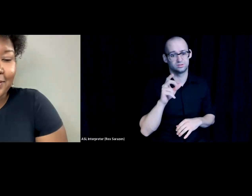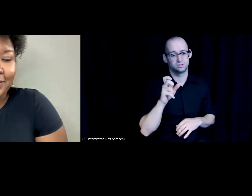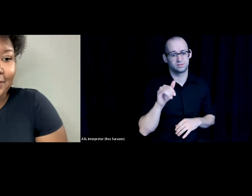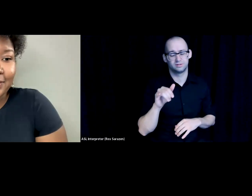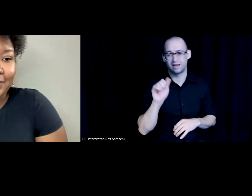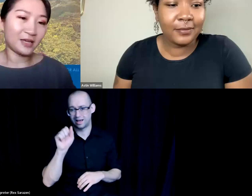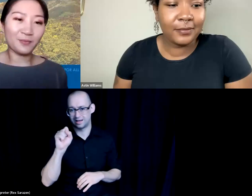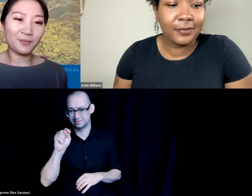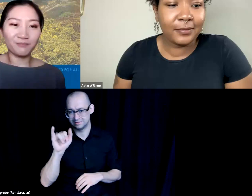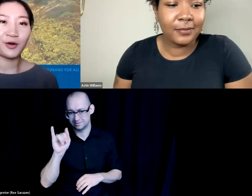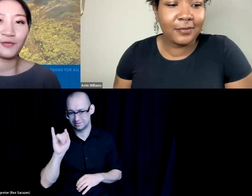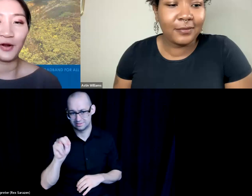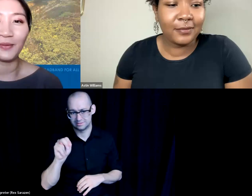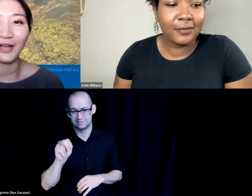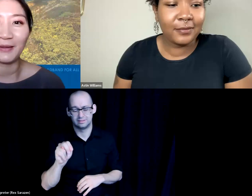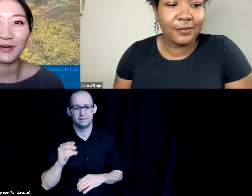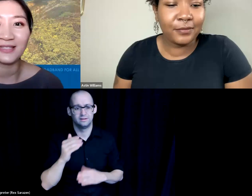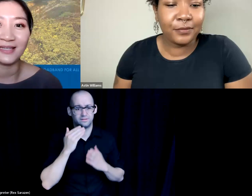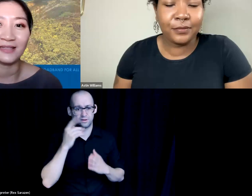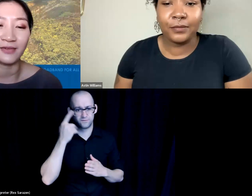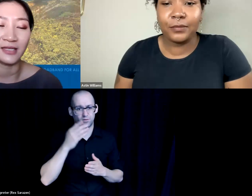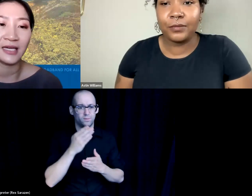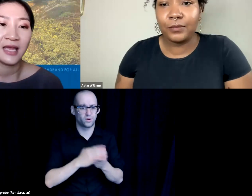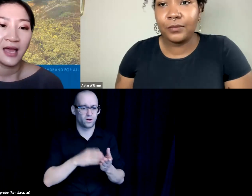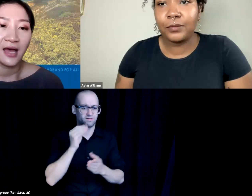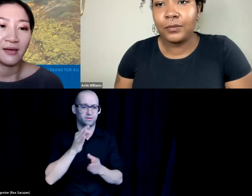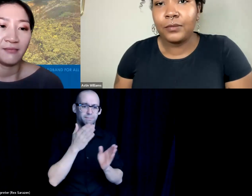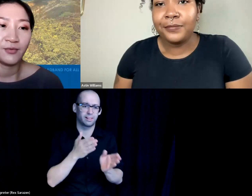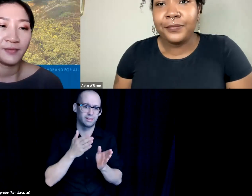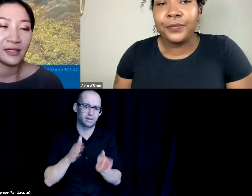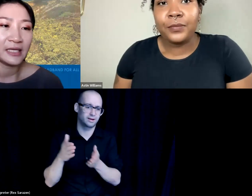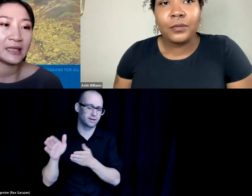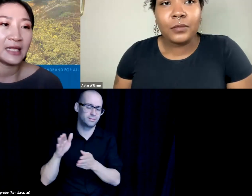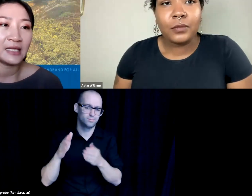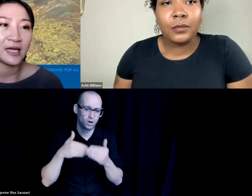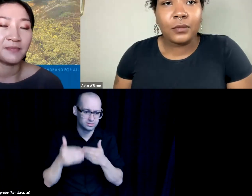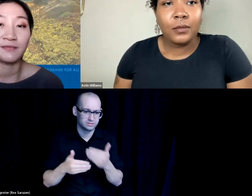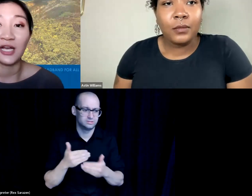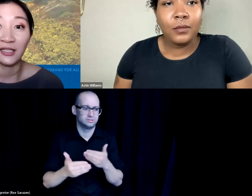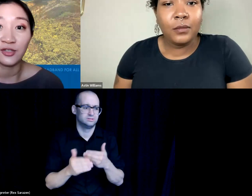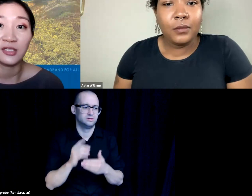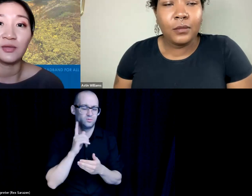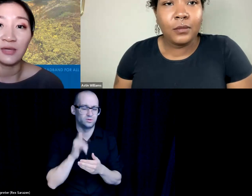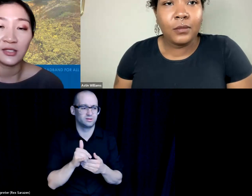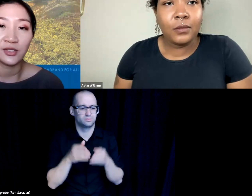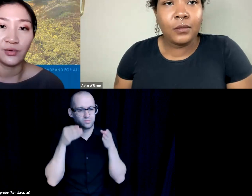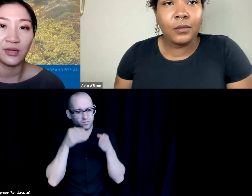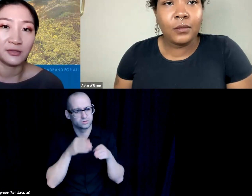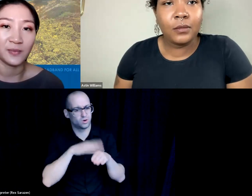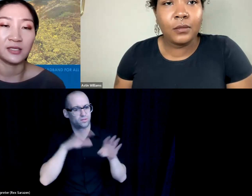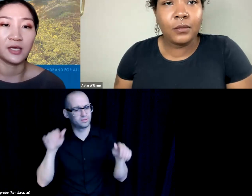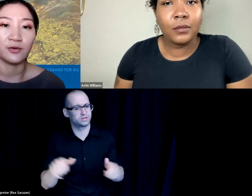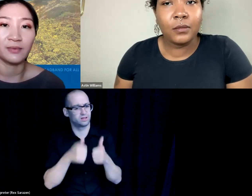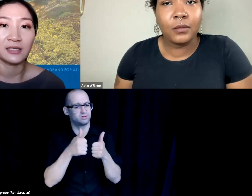for being part of our planning process and really revealing the types of challenges unique to